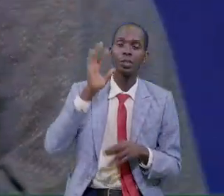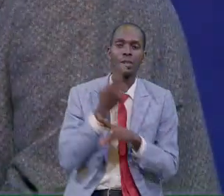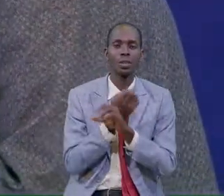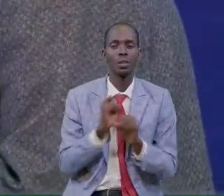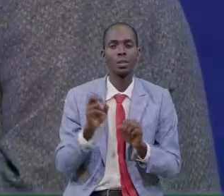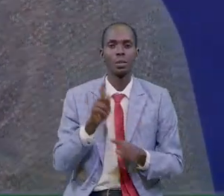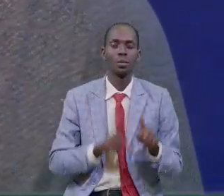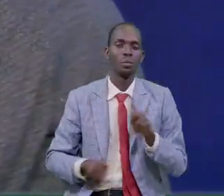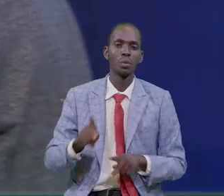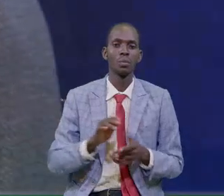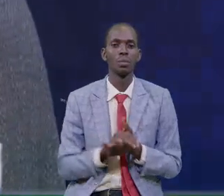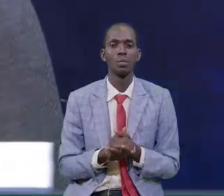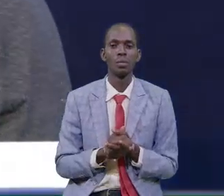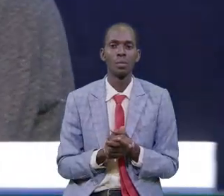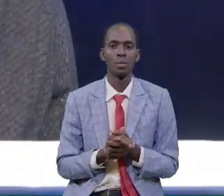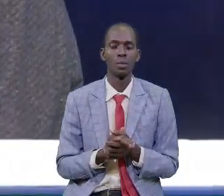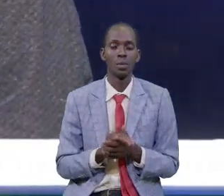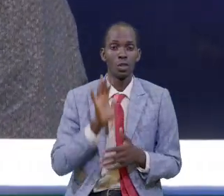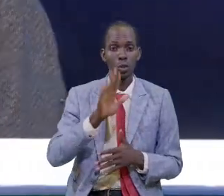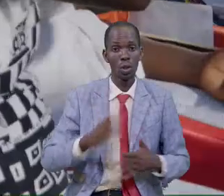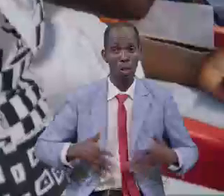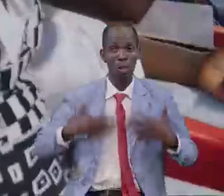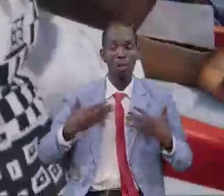Your life healing will continue.